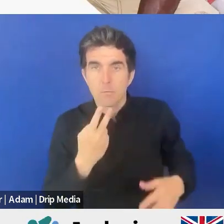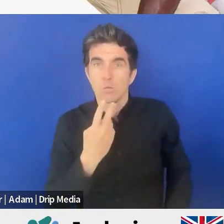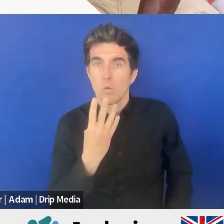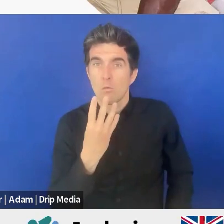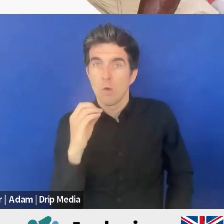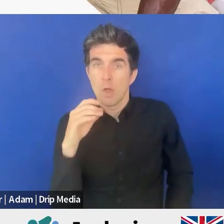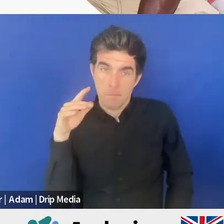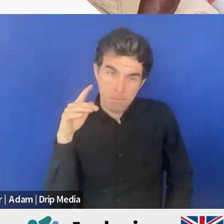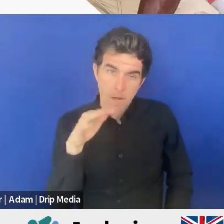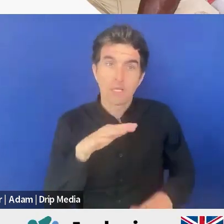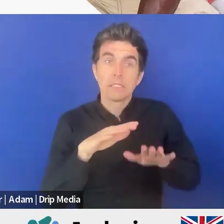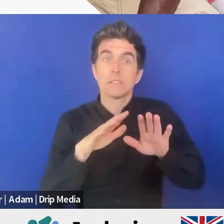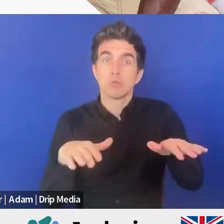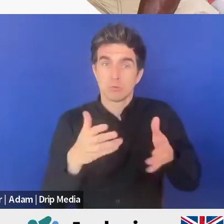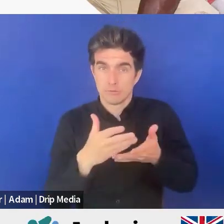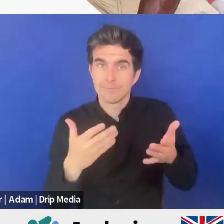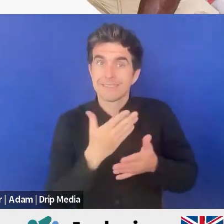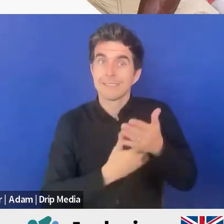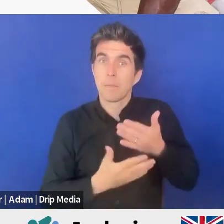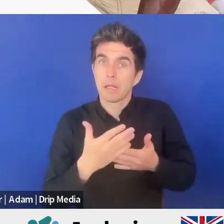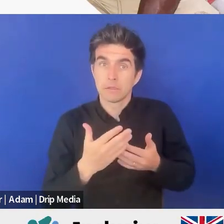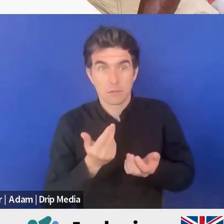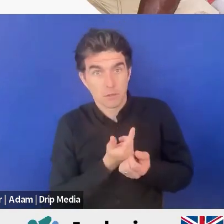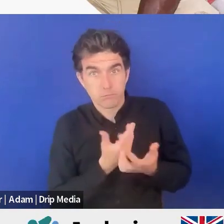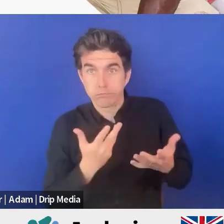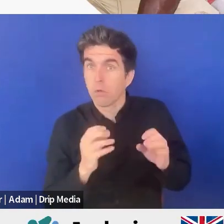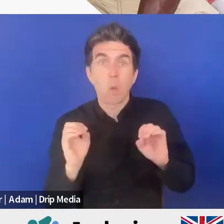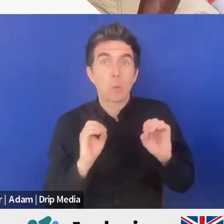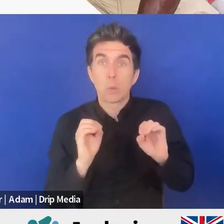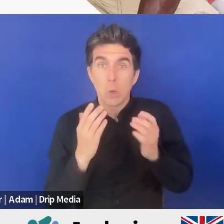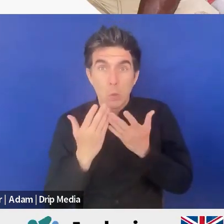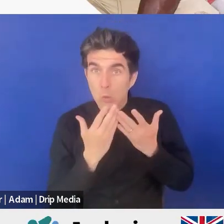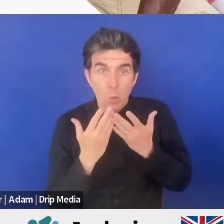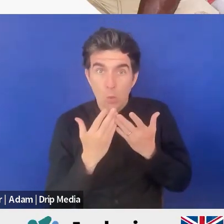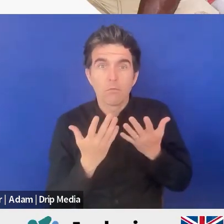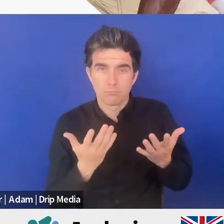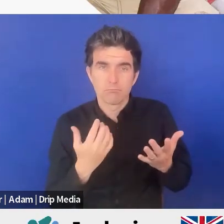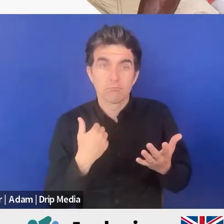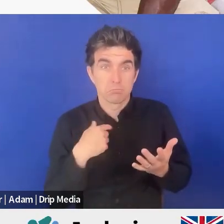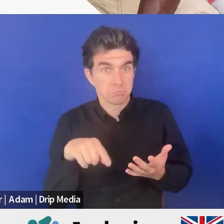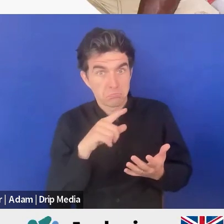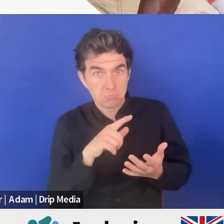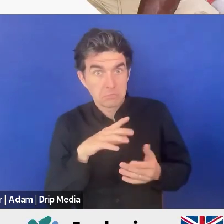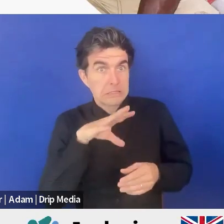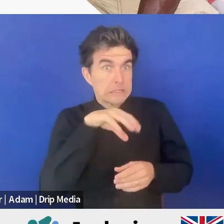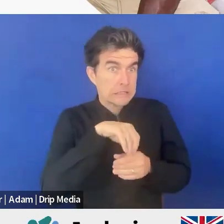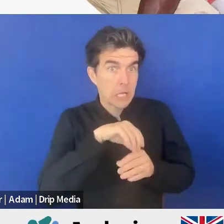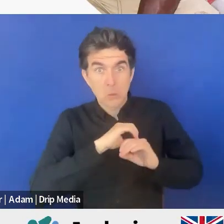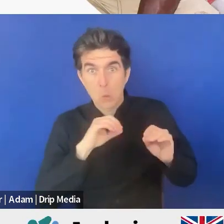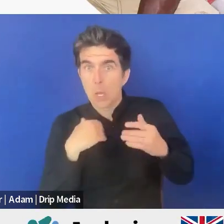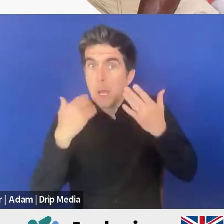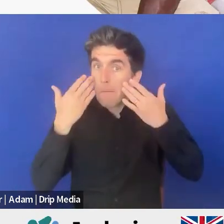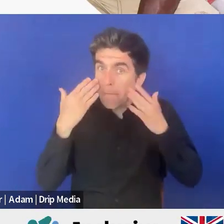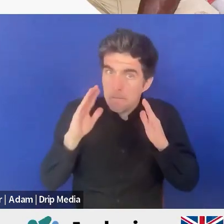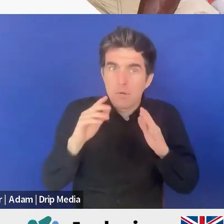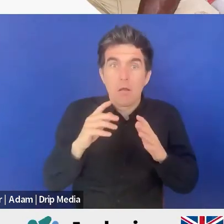to the multiple barriers that they face. These barriers range from physical barriers to communication barriers